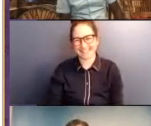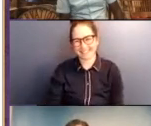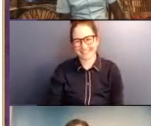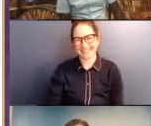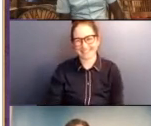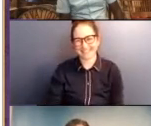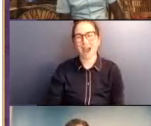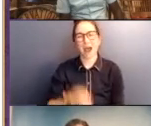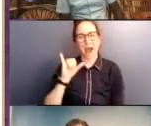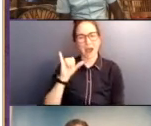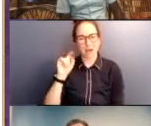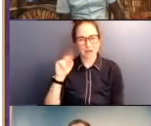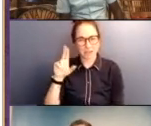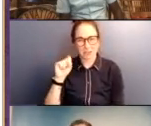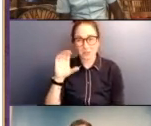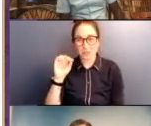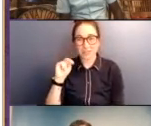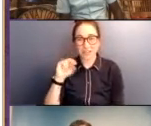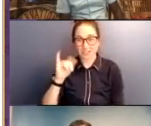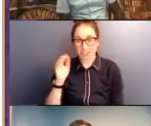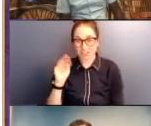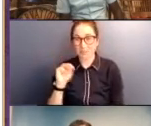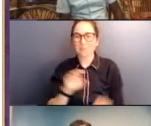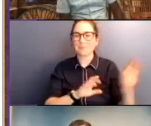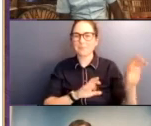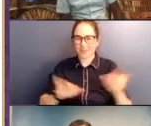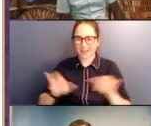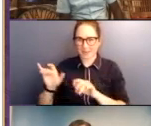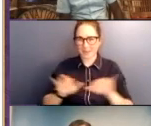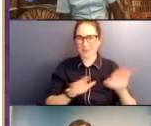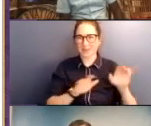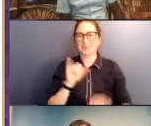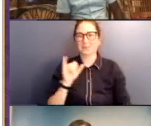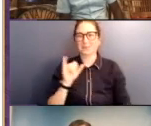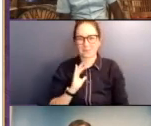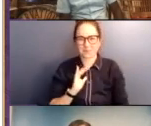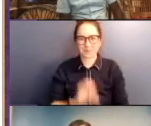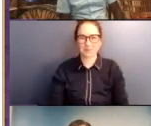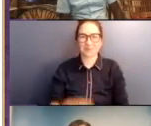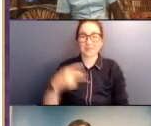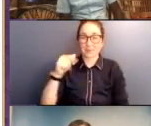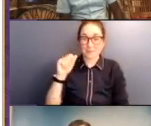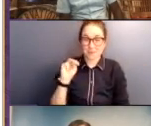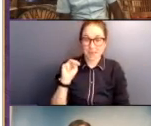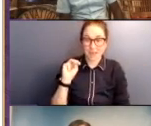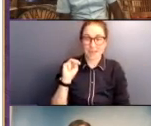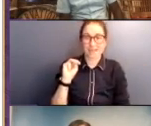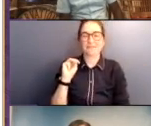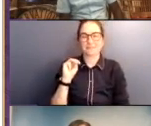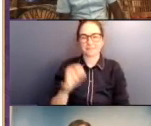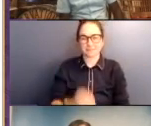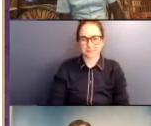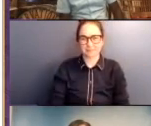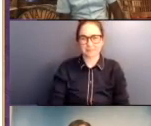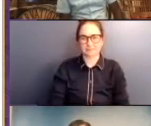Okay, we've got Tucson. Hey, Jim. Piano. Nice. All right, Pam. Let's